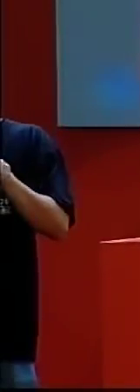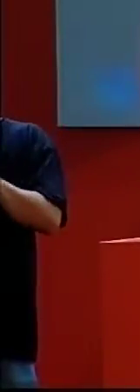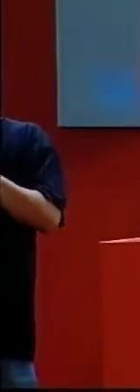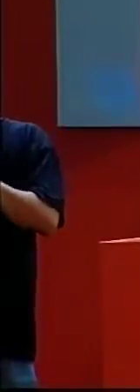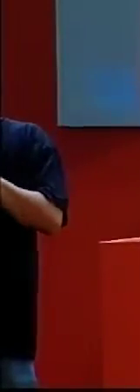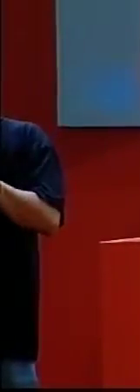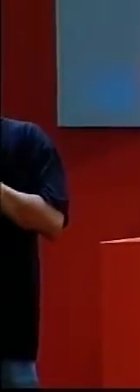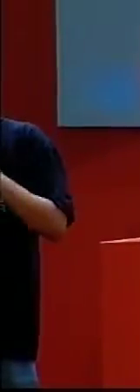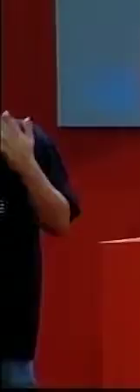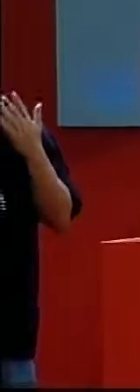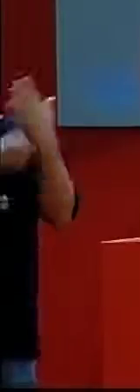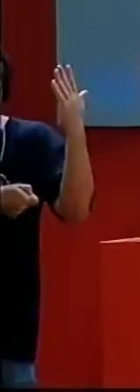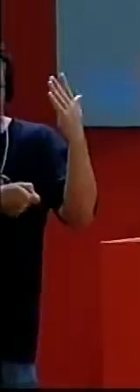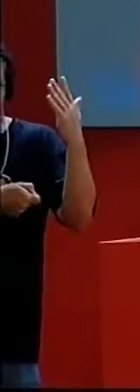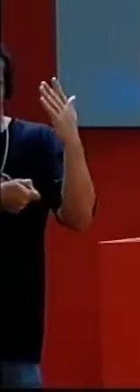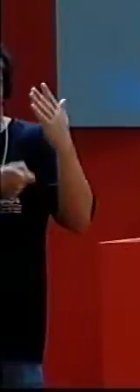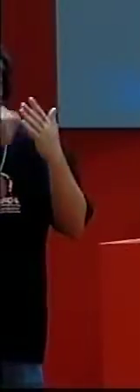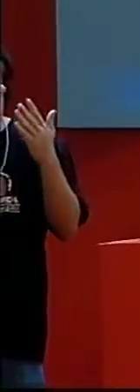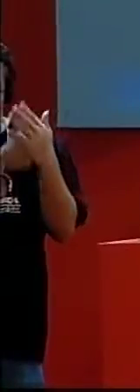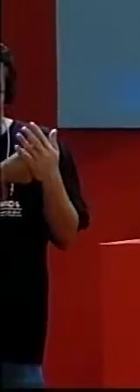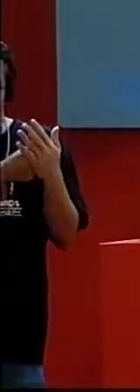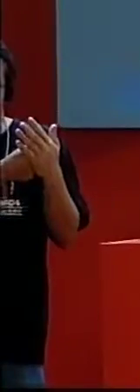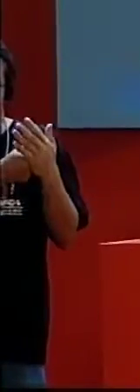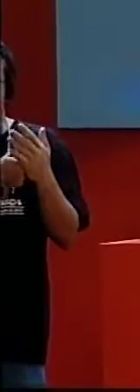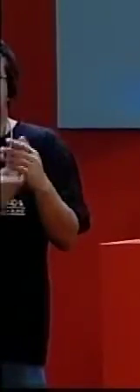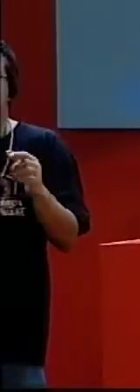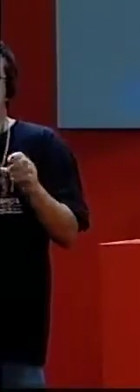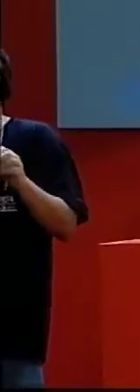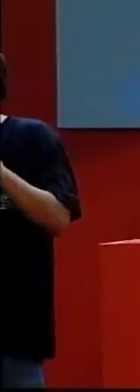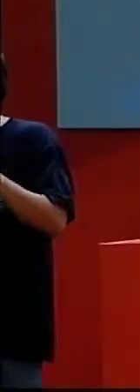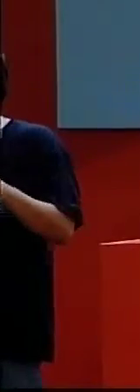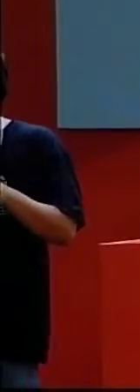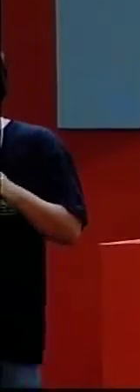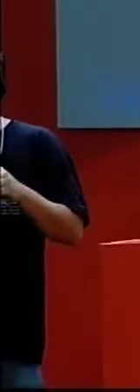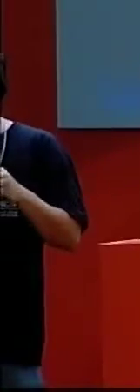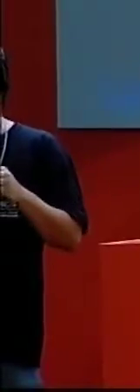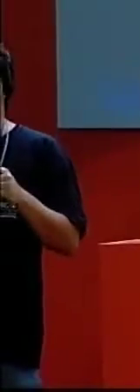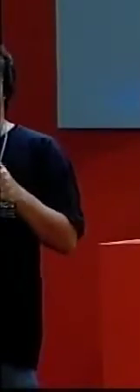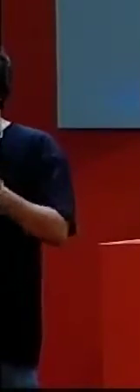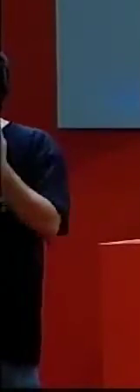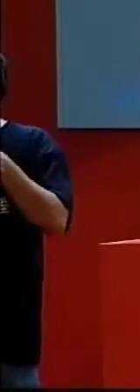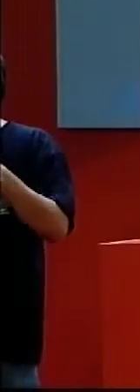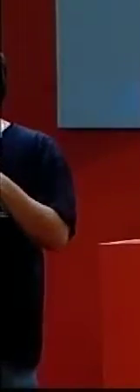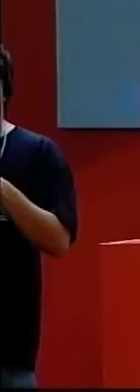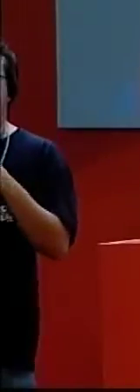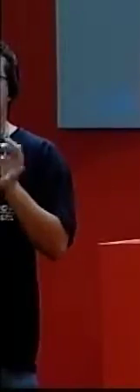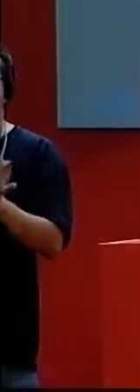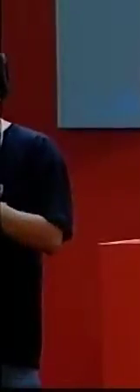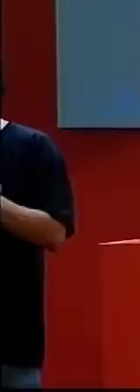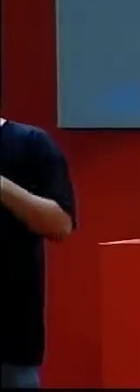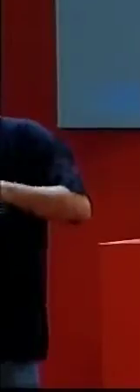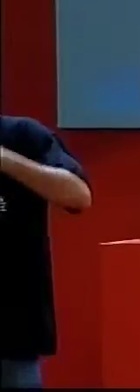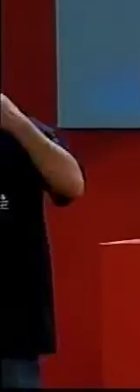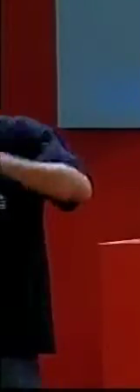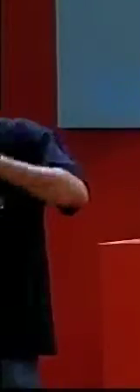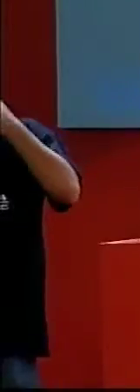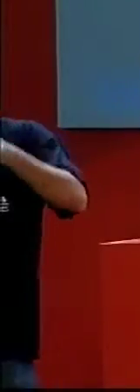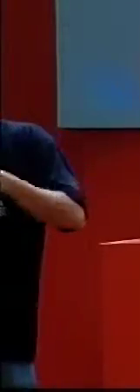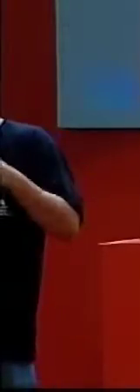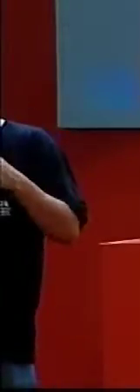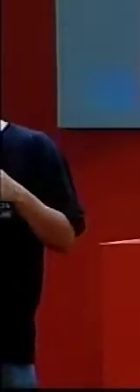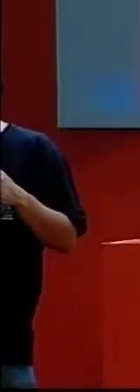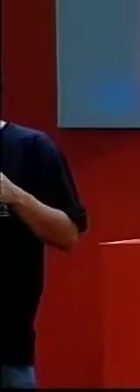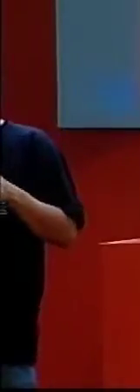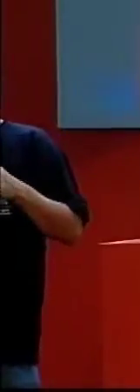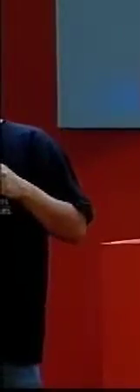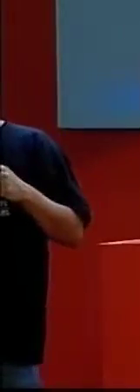inside the UN negotiations to say that what is being discussed here is not a solution to